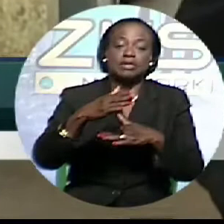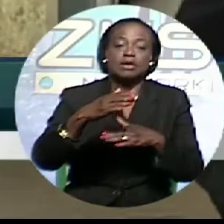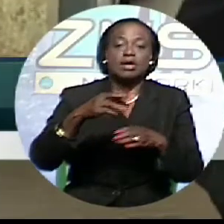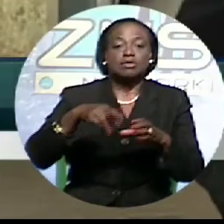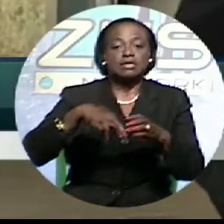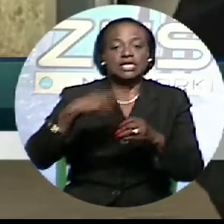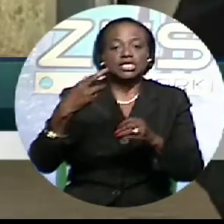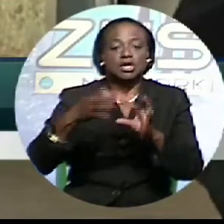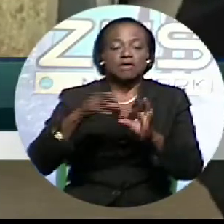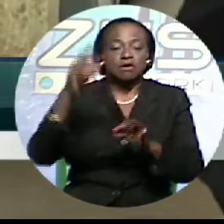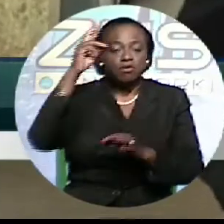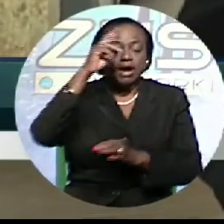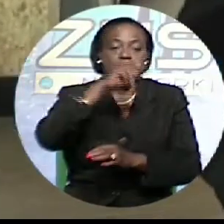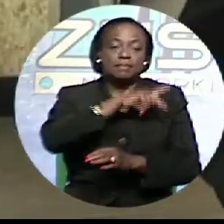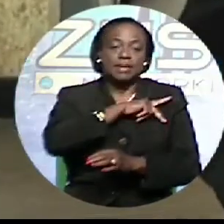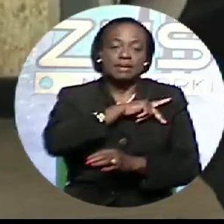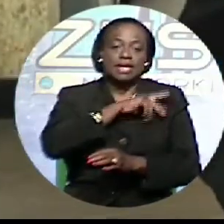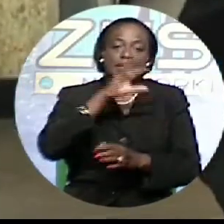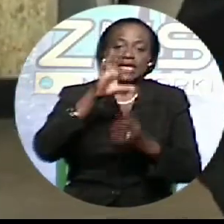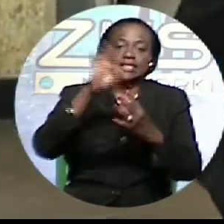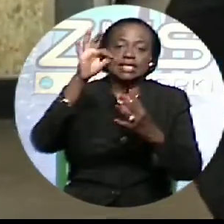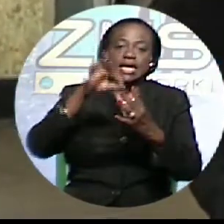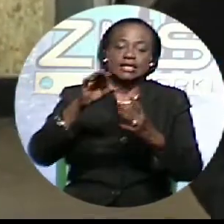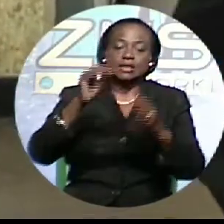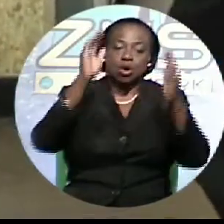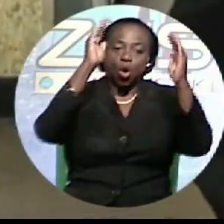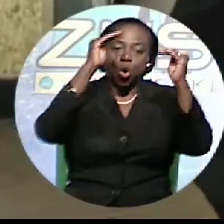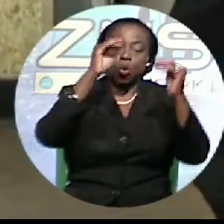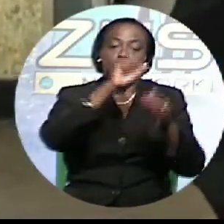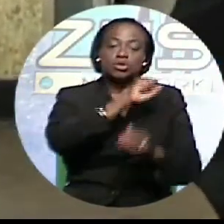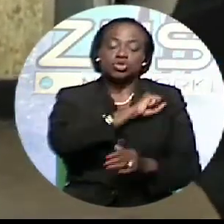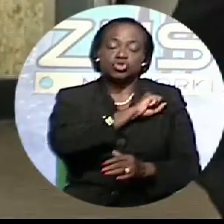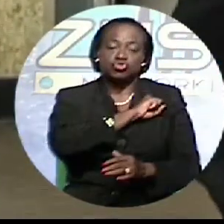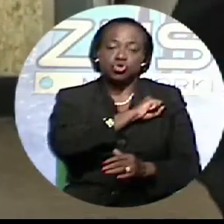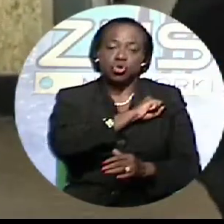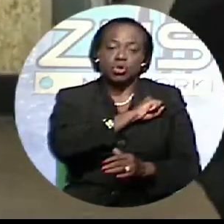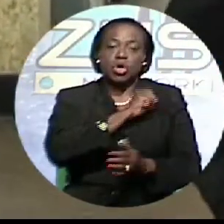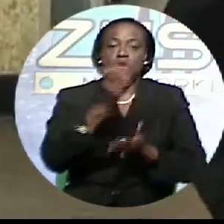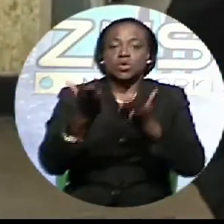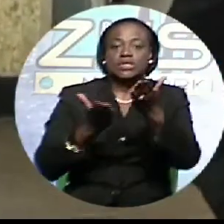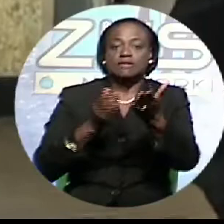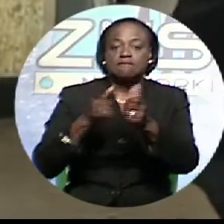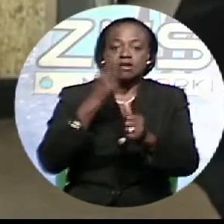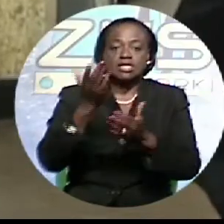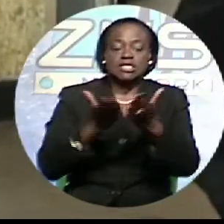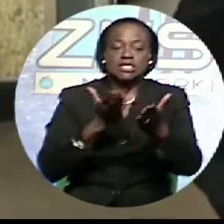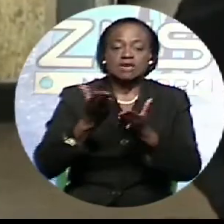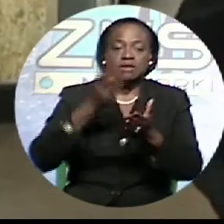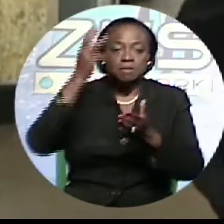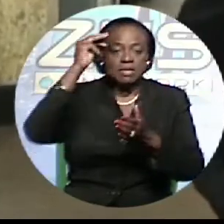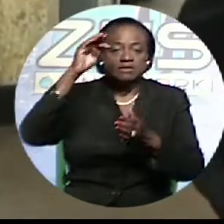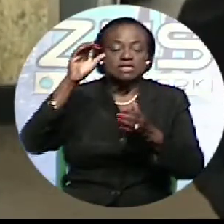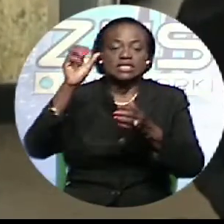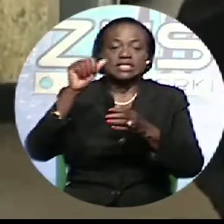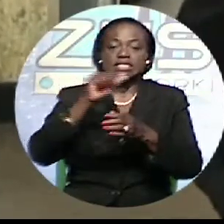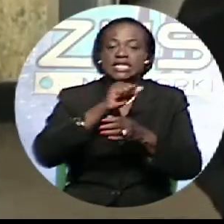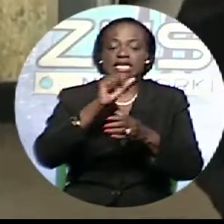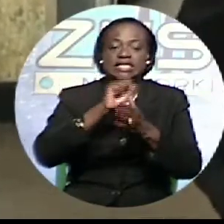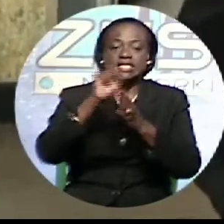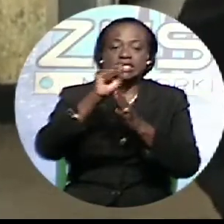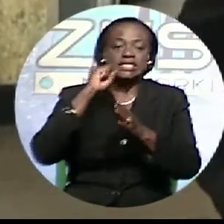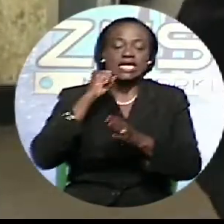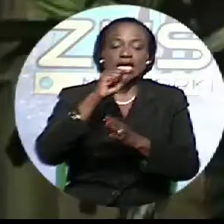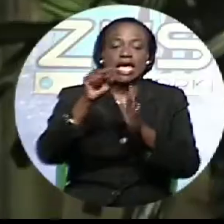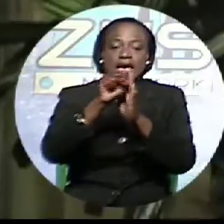has selected Hope Strachan, who first served as Minister of State for Transport and Aviation. He's confident in his